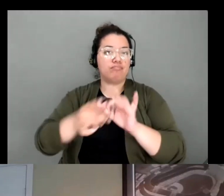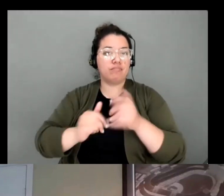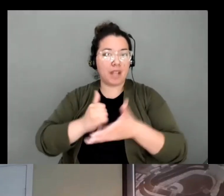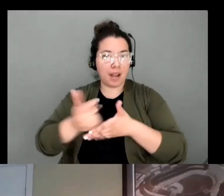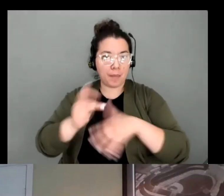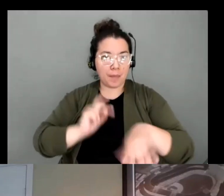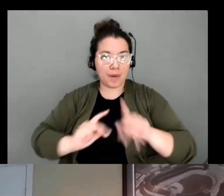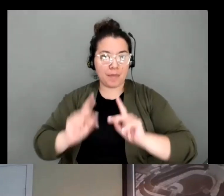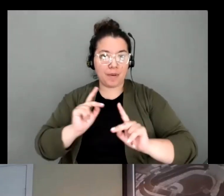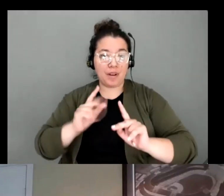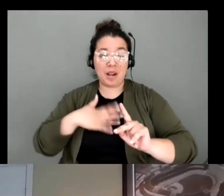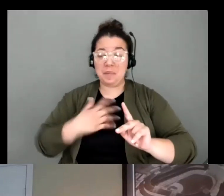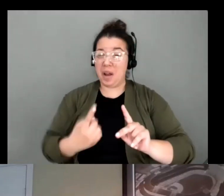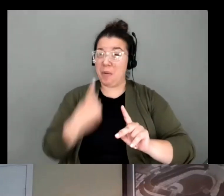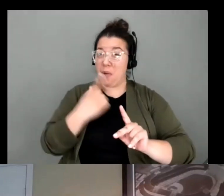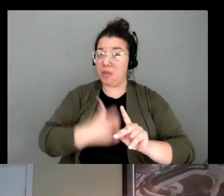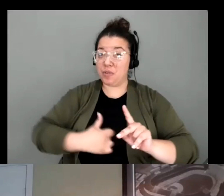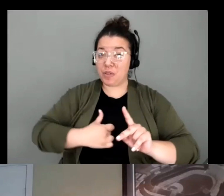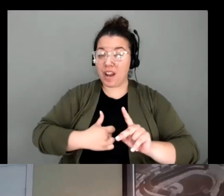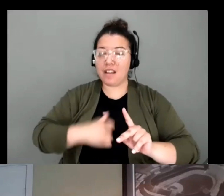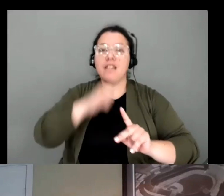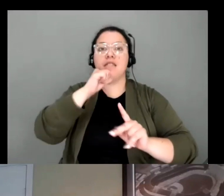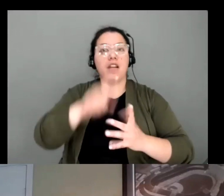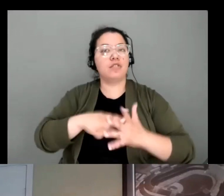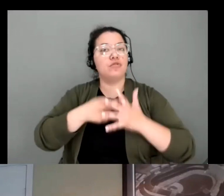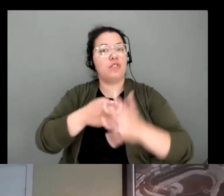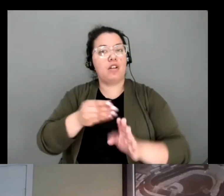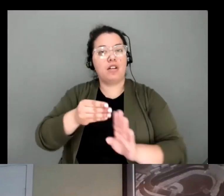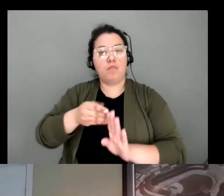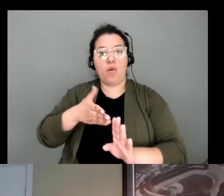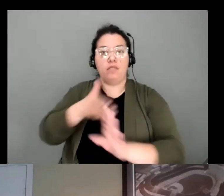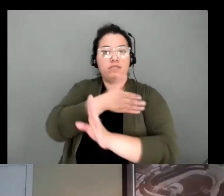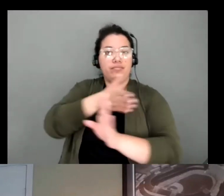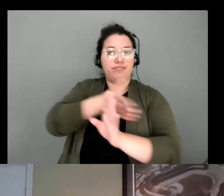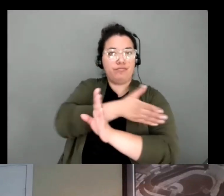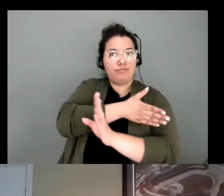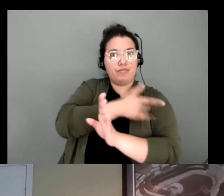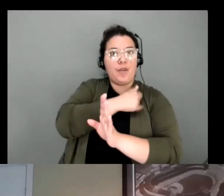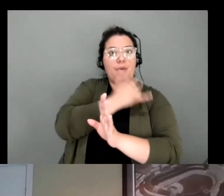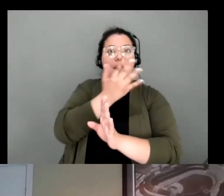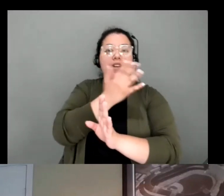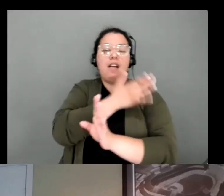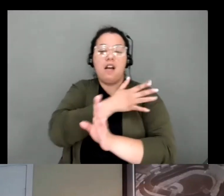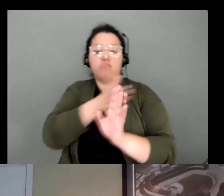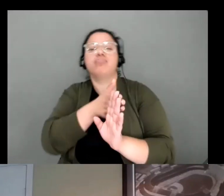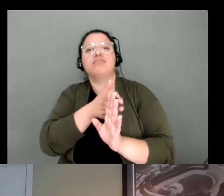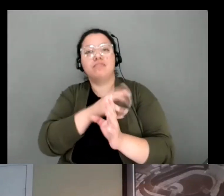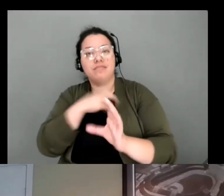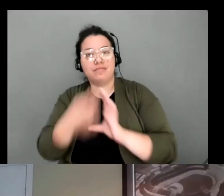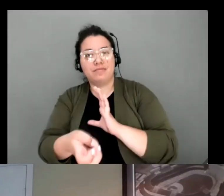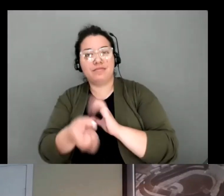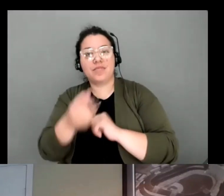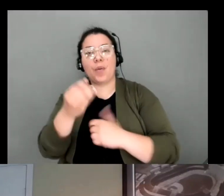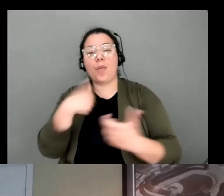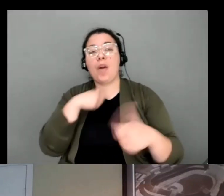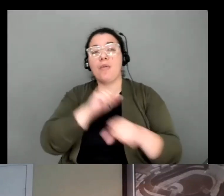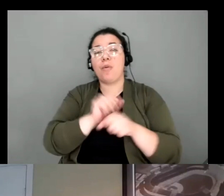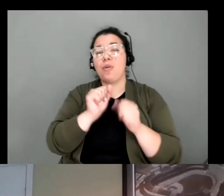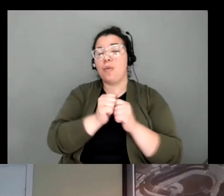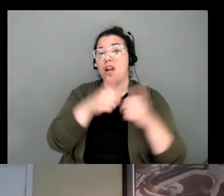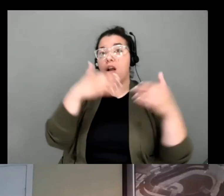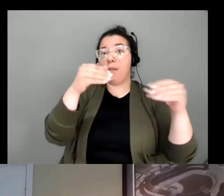only thing I regret is not starting sooner. I've truly enjoyed doing this and helping people. I work with buyers and